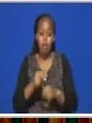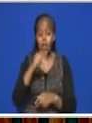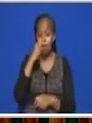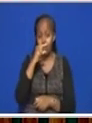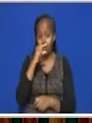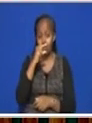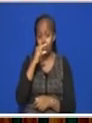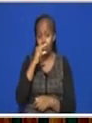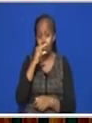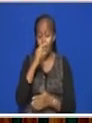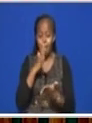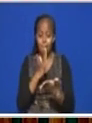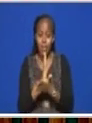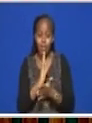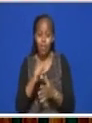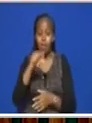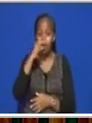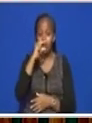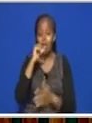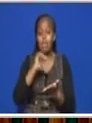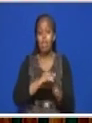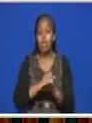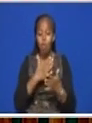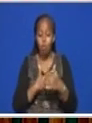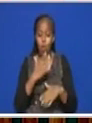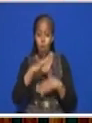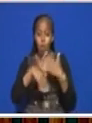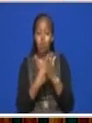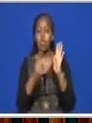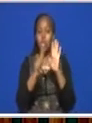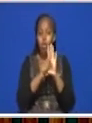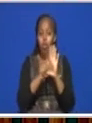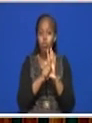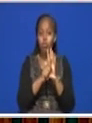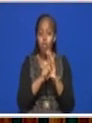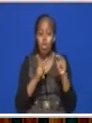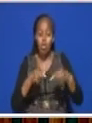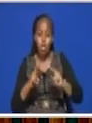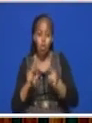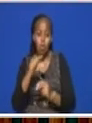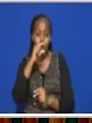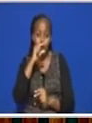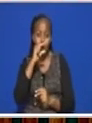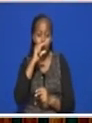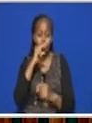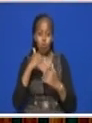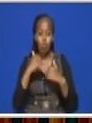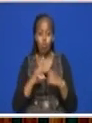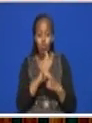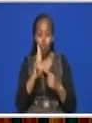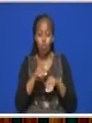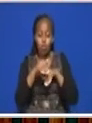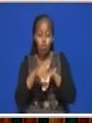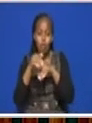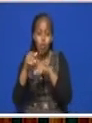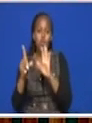are perfect gases that obey such laws. A regular gas may not fully obey the gas